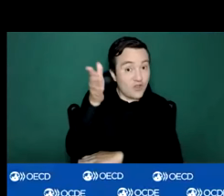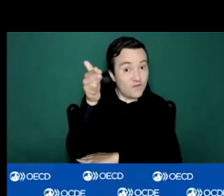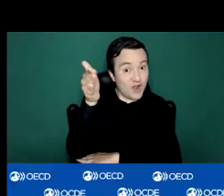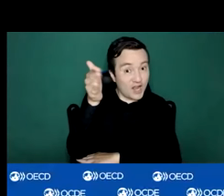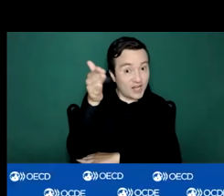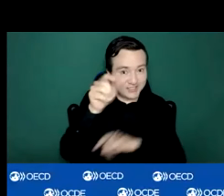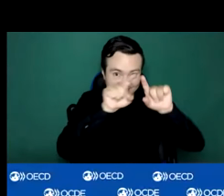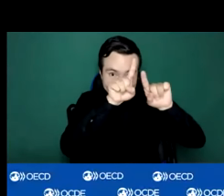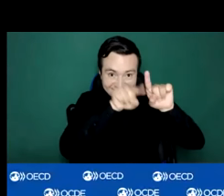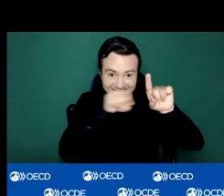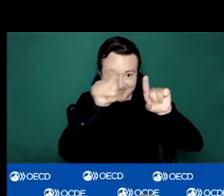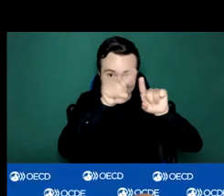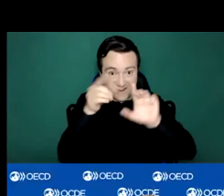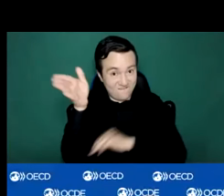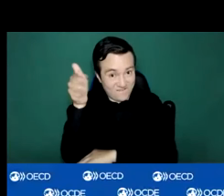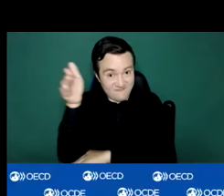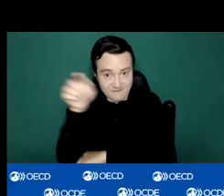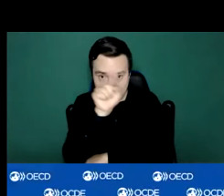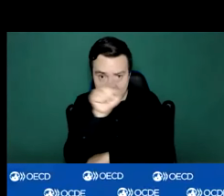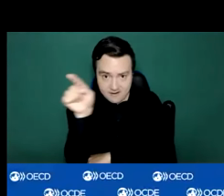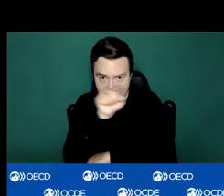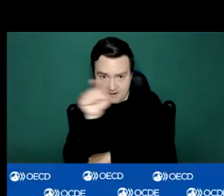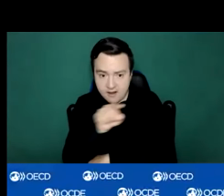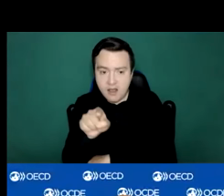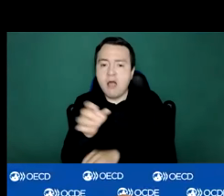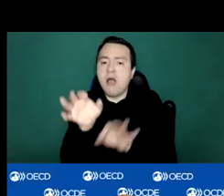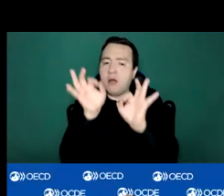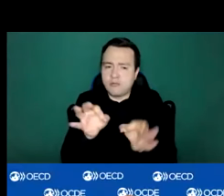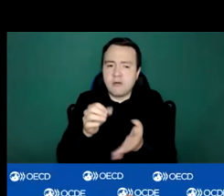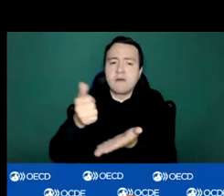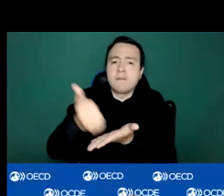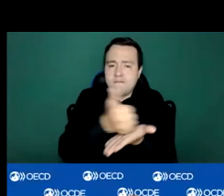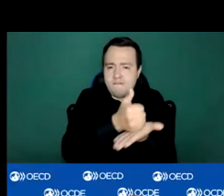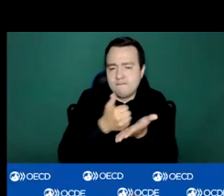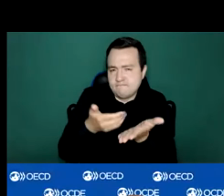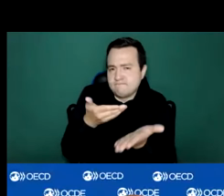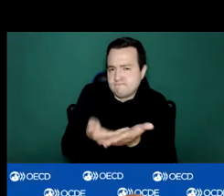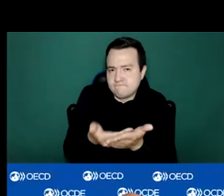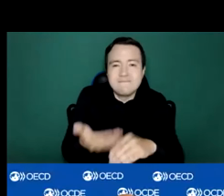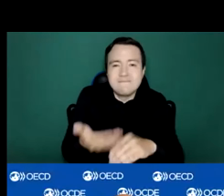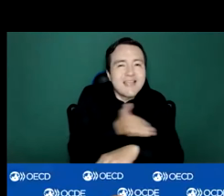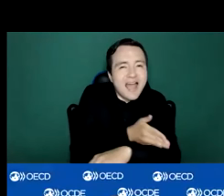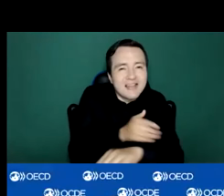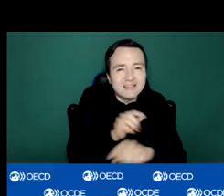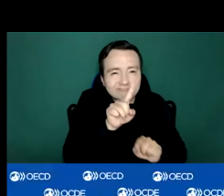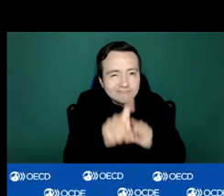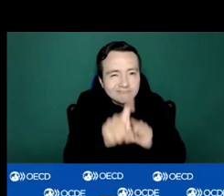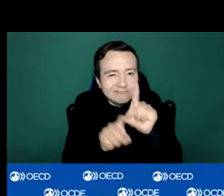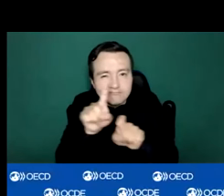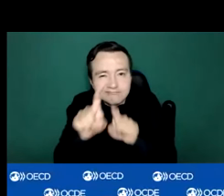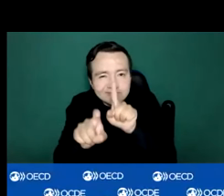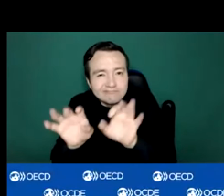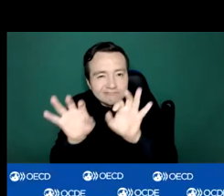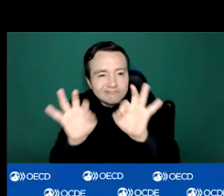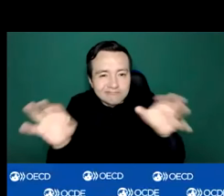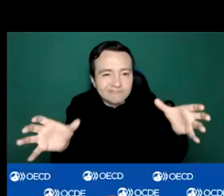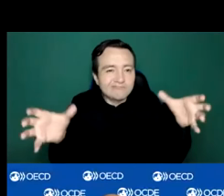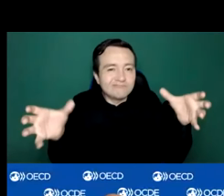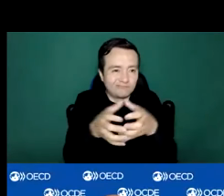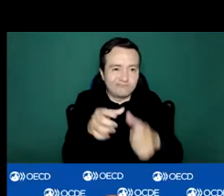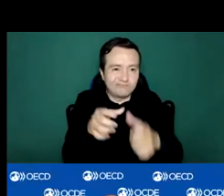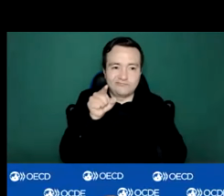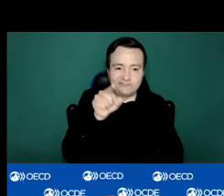for healthcare. I'm sure many of you know the PISA, the Program for International Student Assessment, which